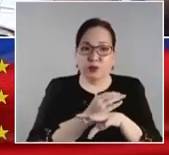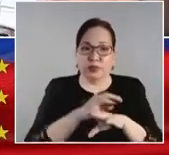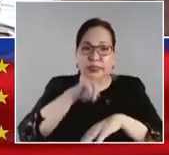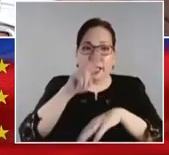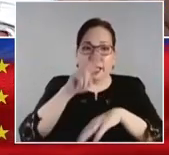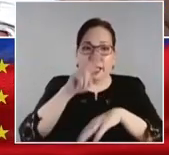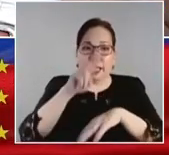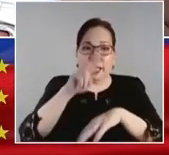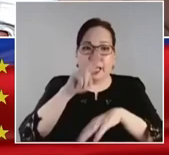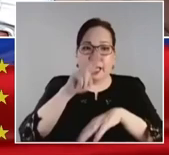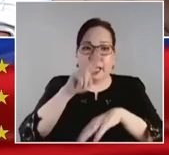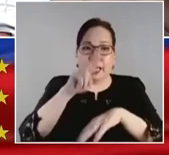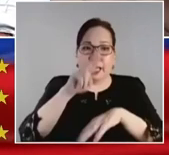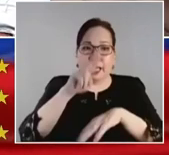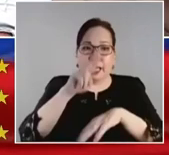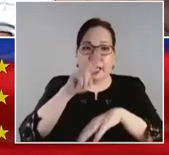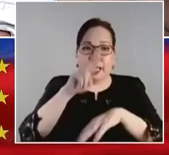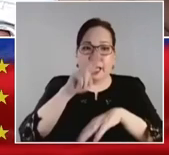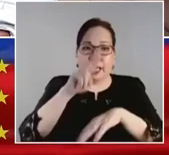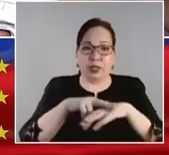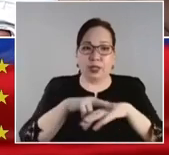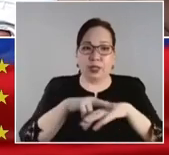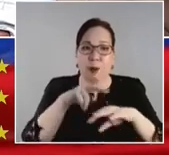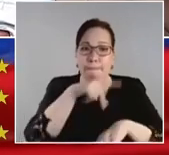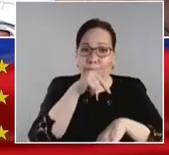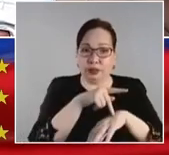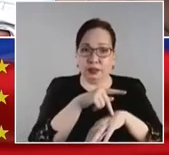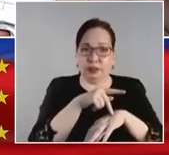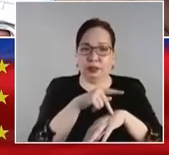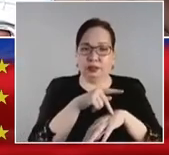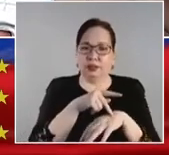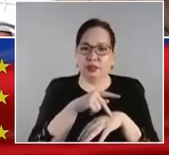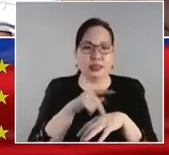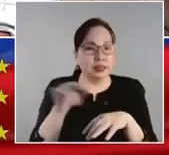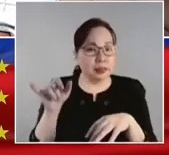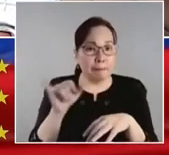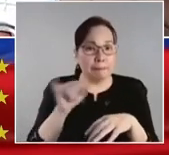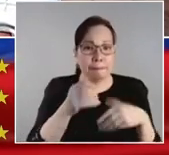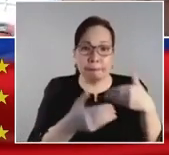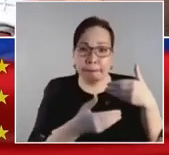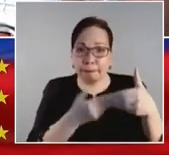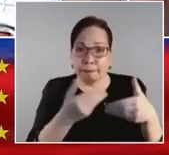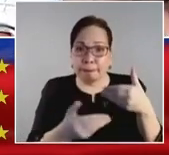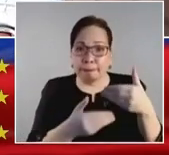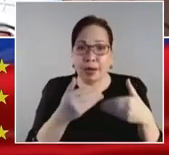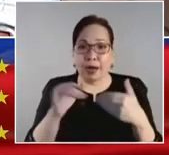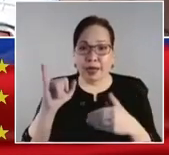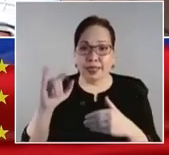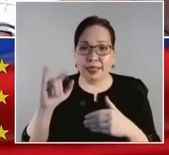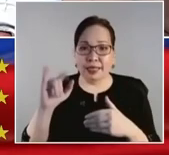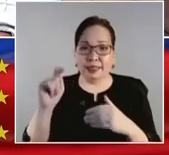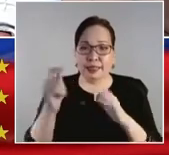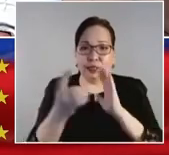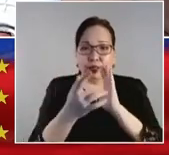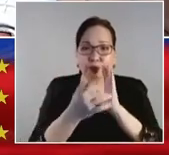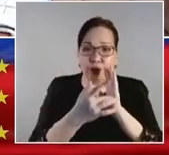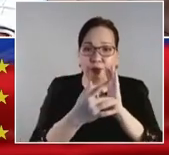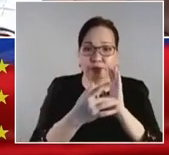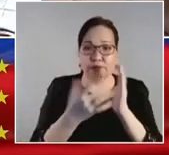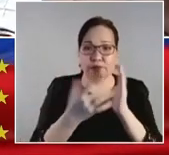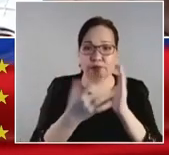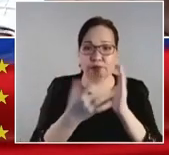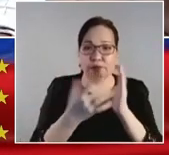rolling out our IT programs more efficiently. It will take maybe 2 weeks